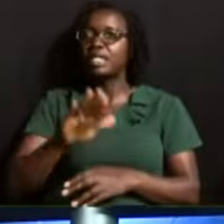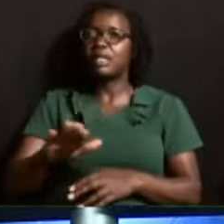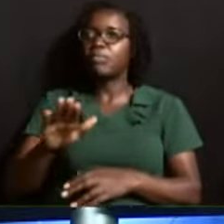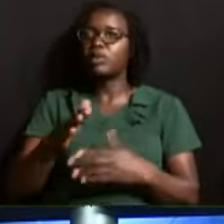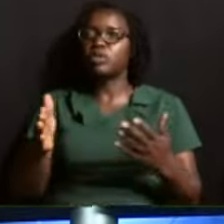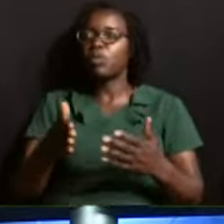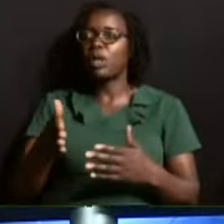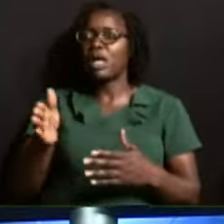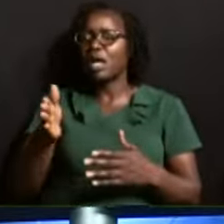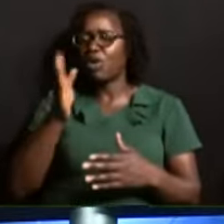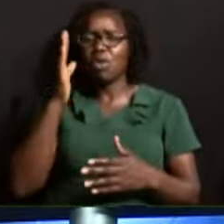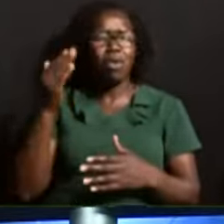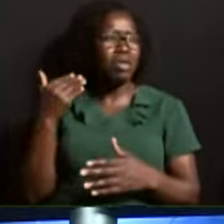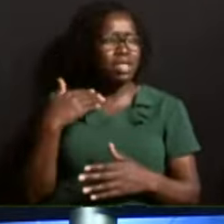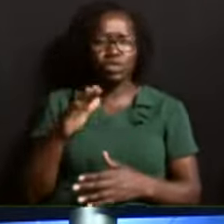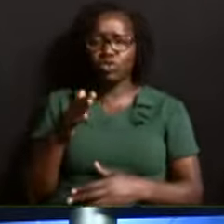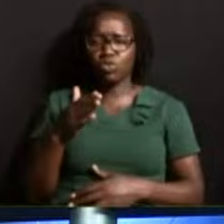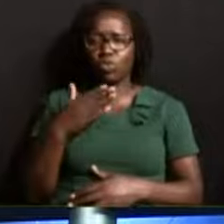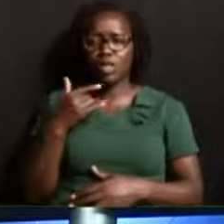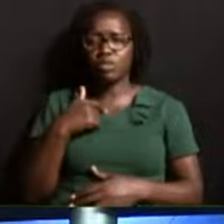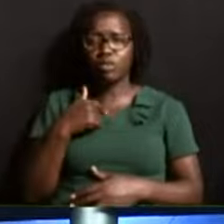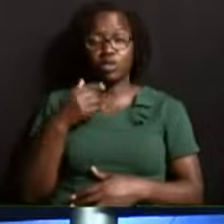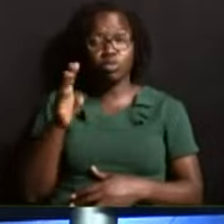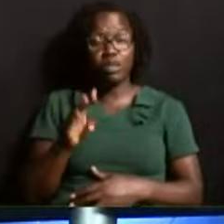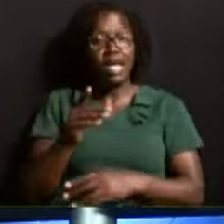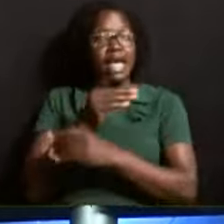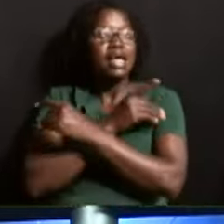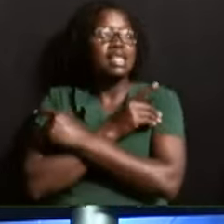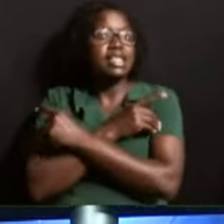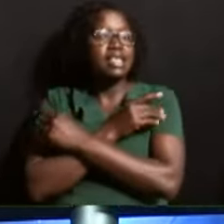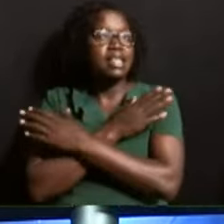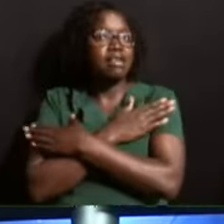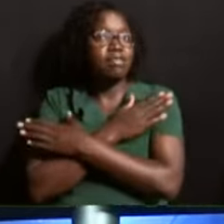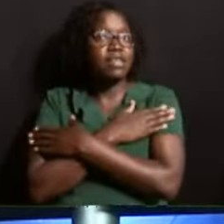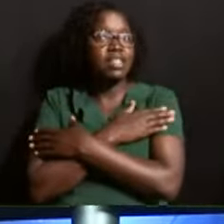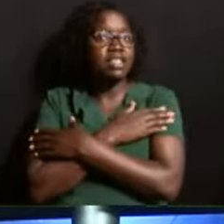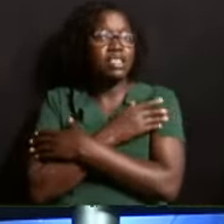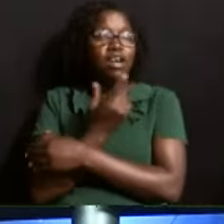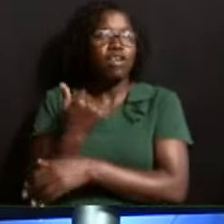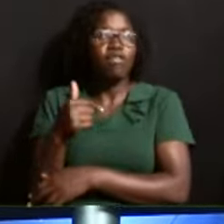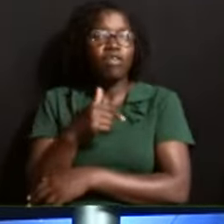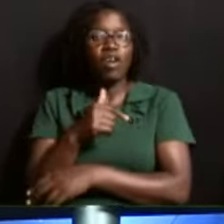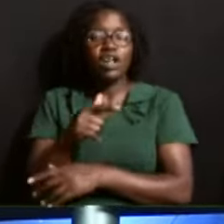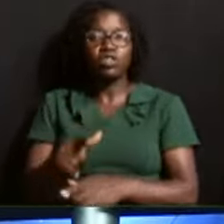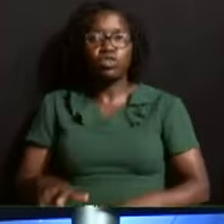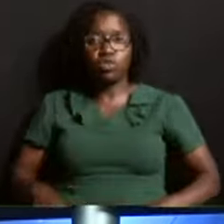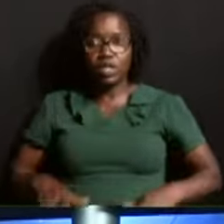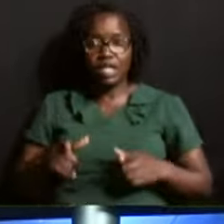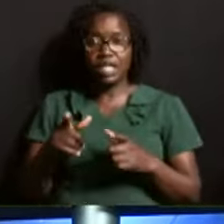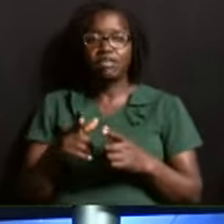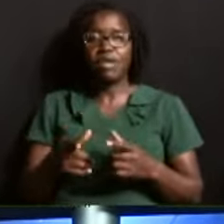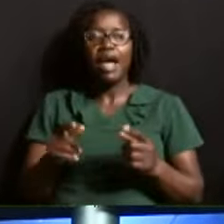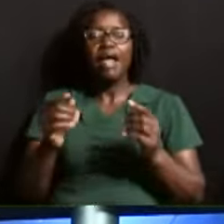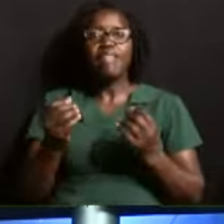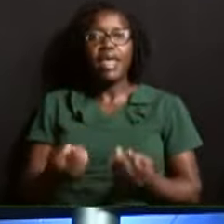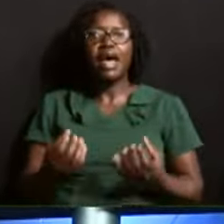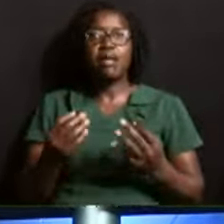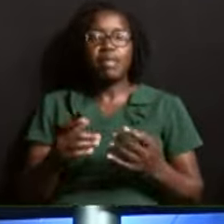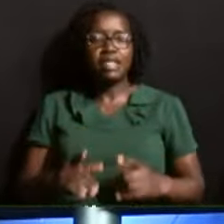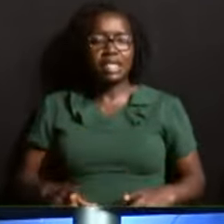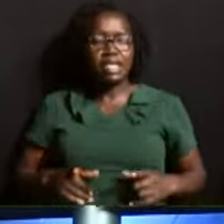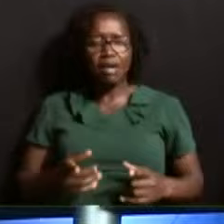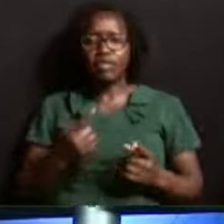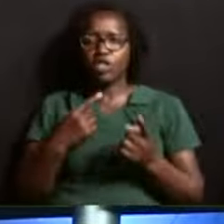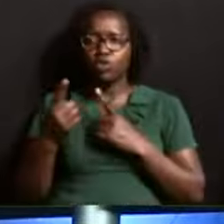doesn't want me to be. My dear friends, in order to live the kind of abundant life that we keep